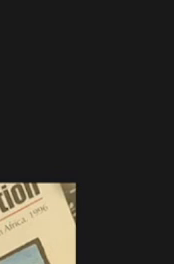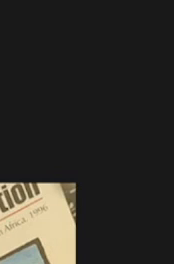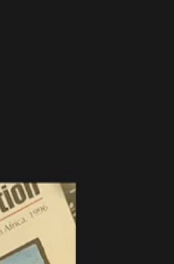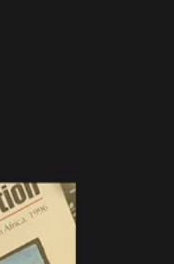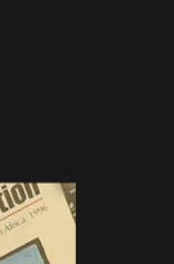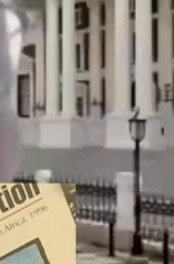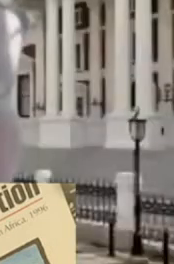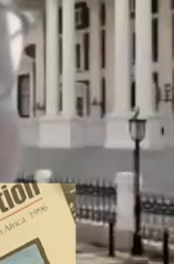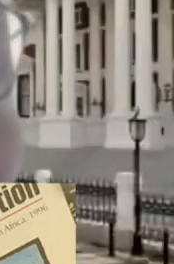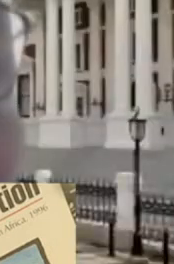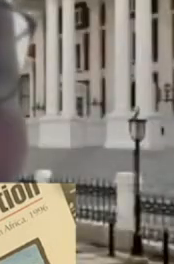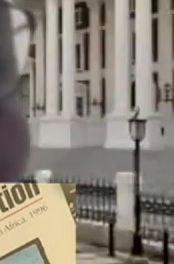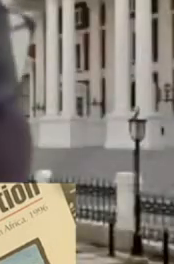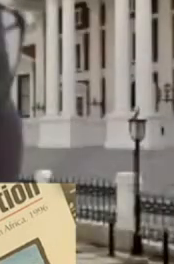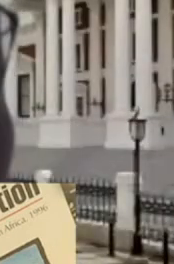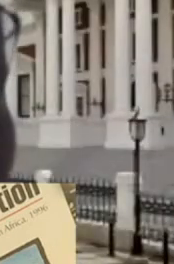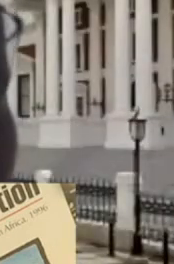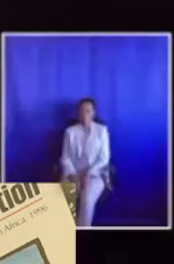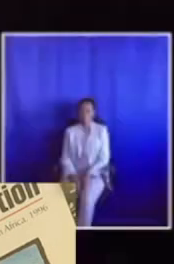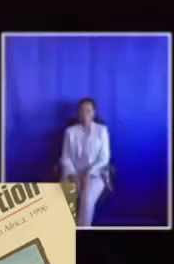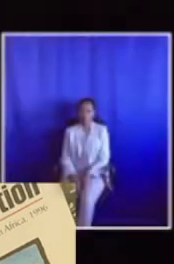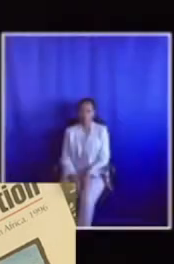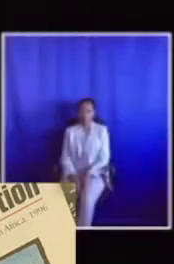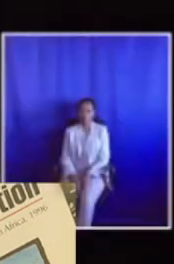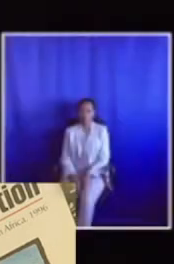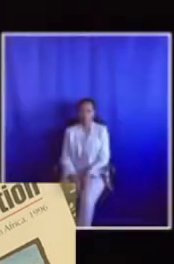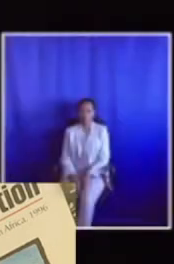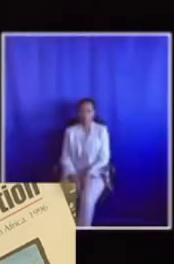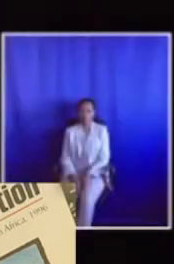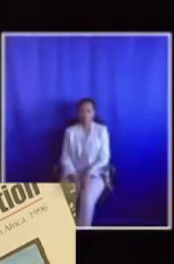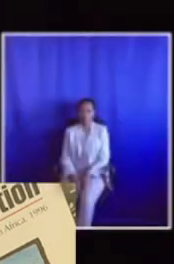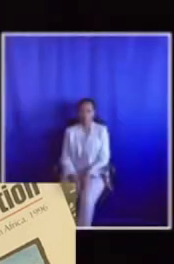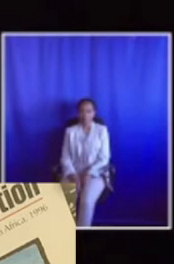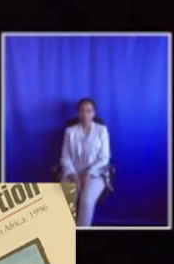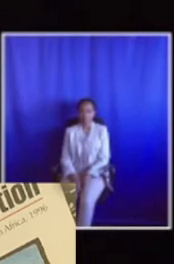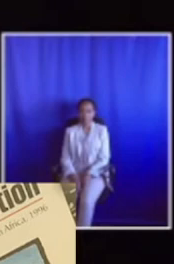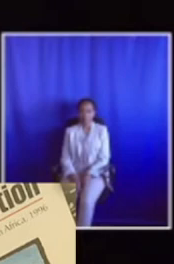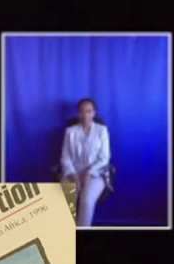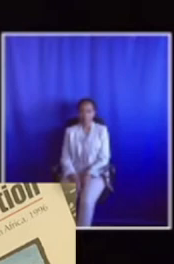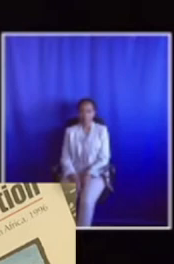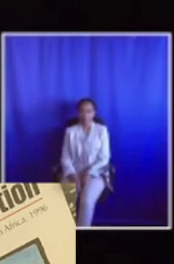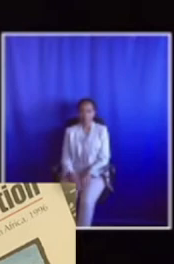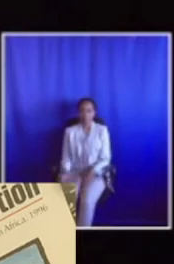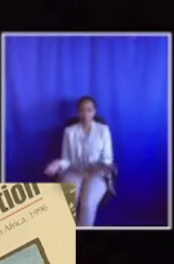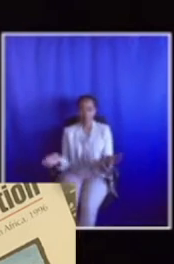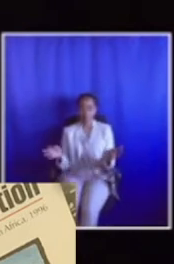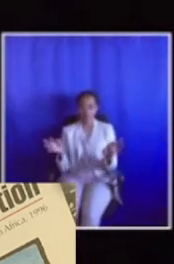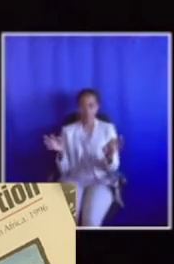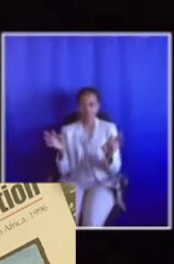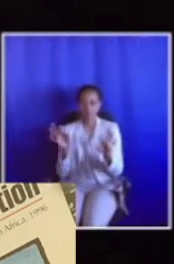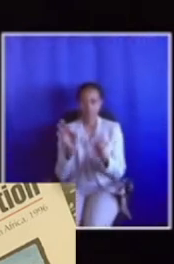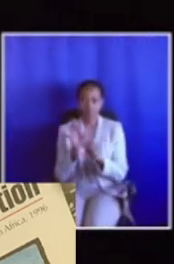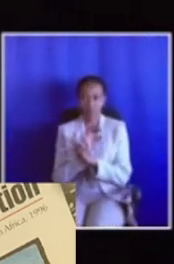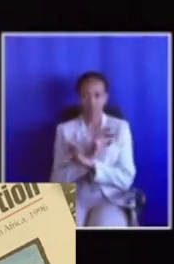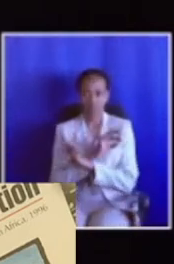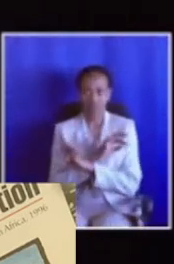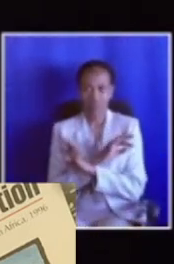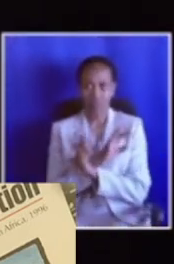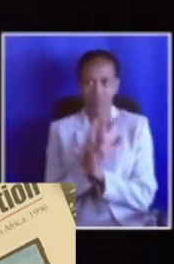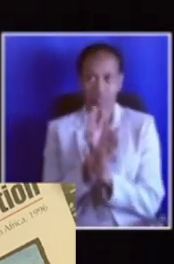You may continue, Honorable Lund. Order. I will continue in the dark, Honorable Deputy Chair. So, Honorable Mahile, just to make